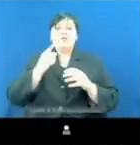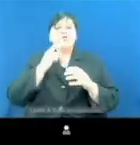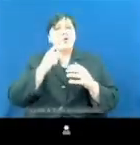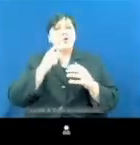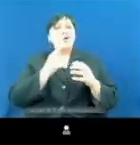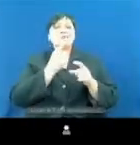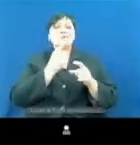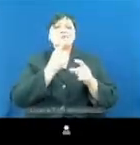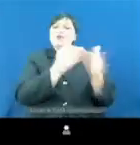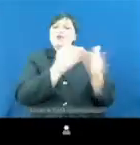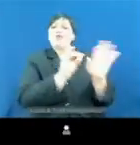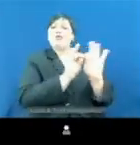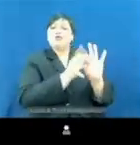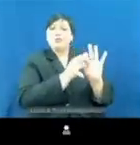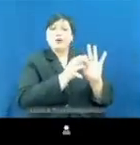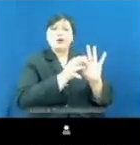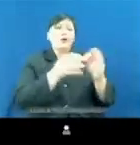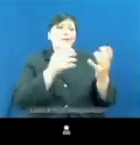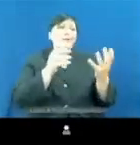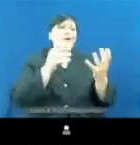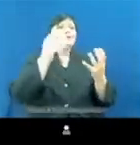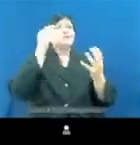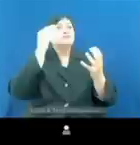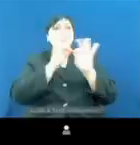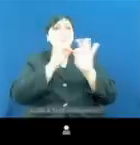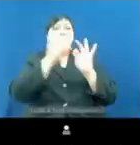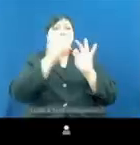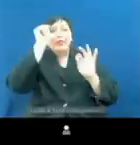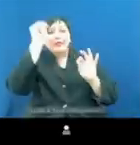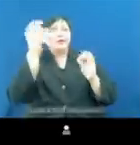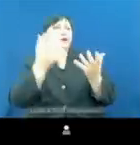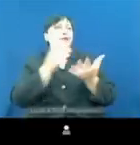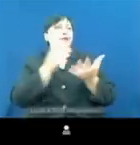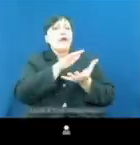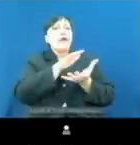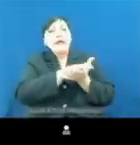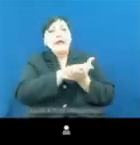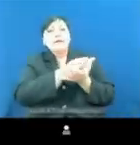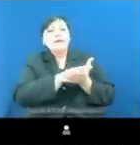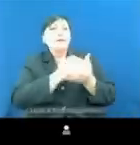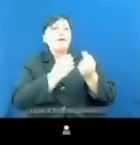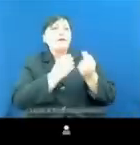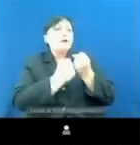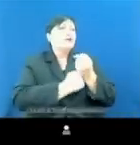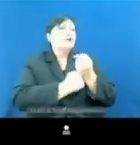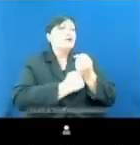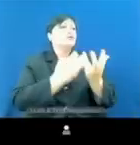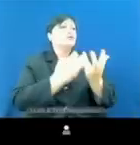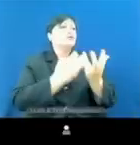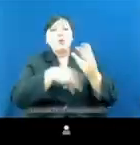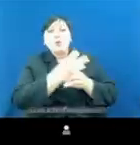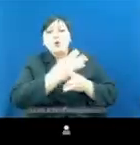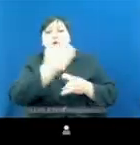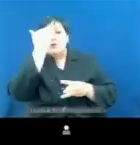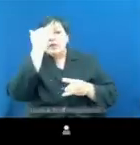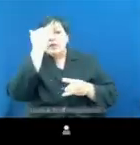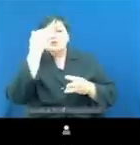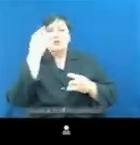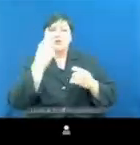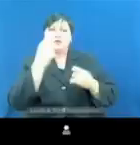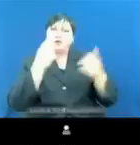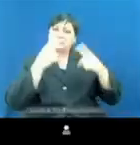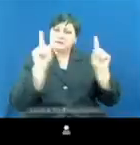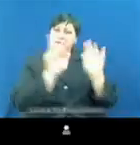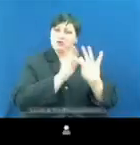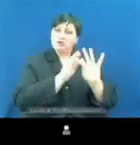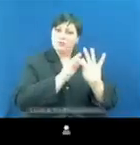like theory and knowledge, academic foundation, and world knowledge to effectively interpret. Another category is that of